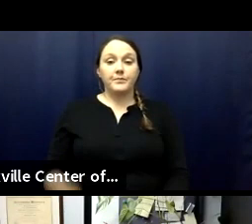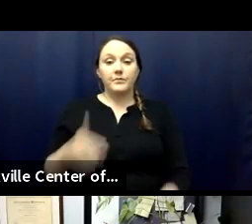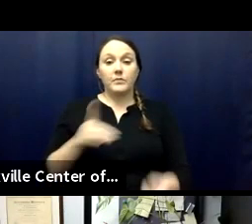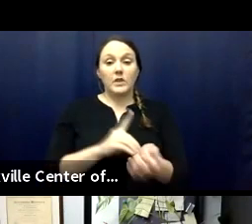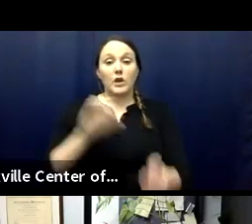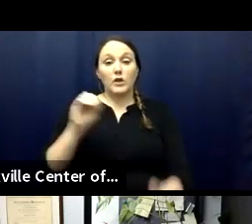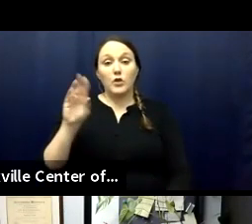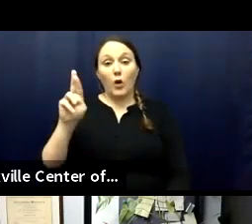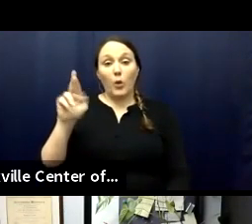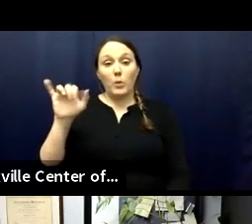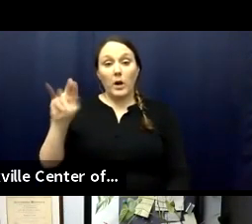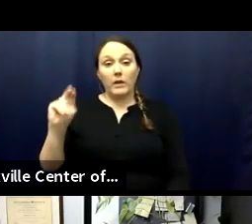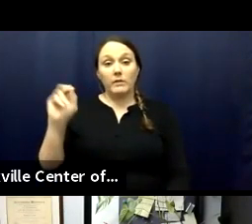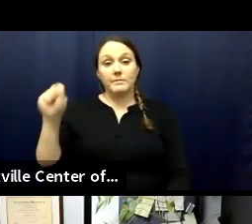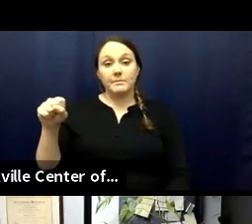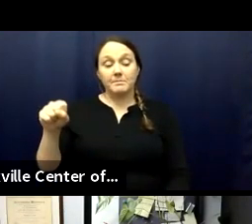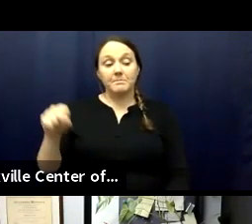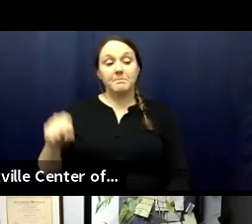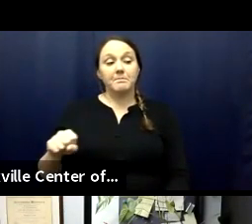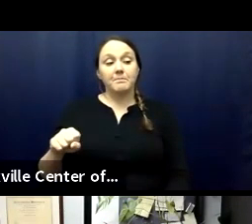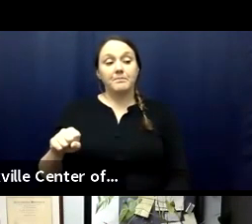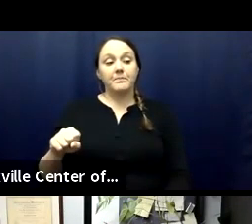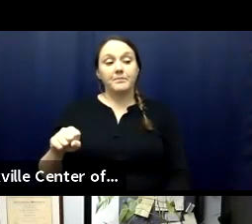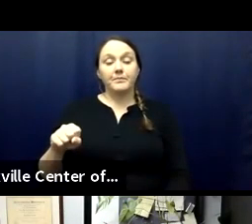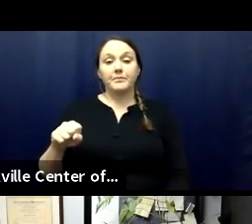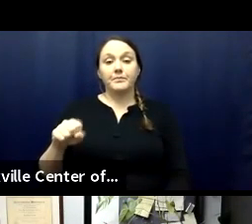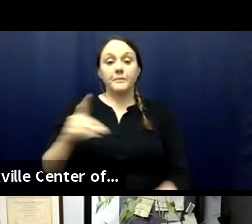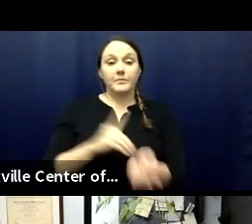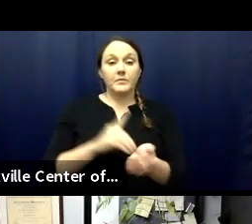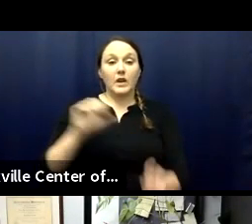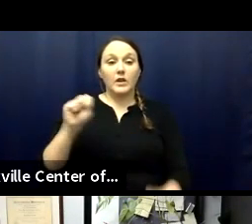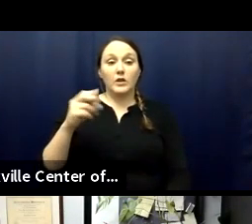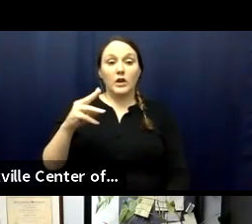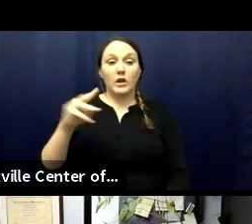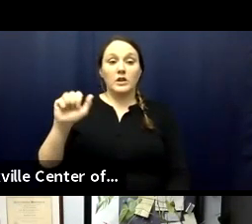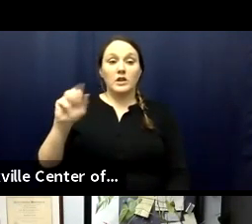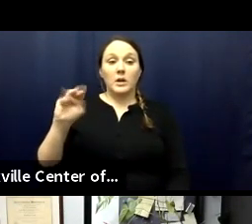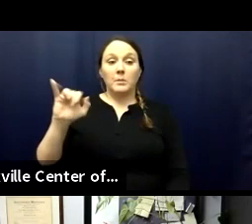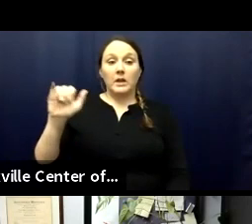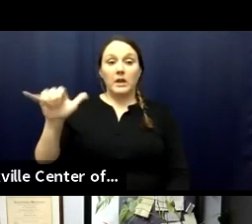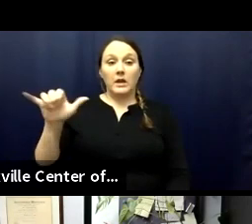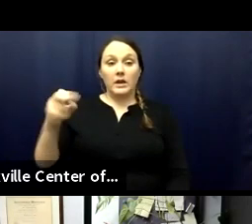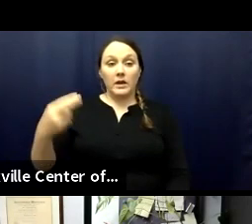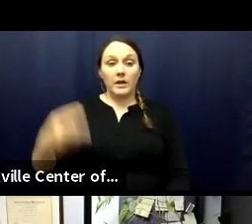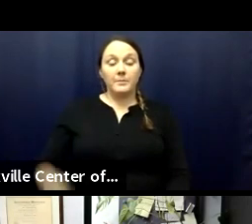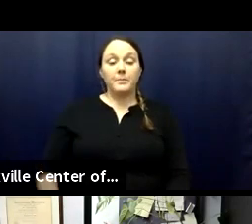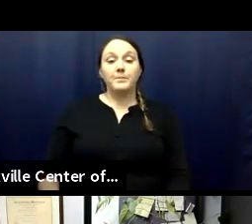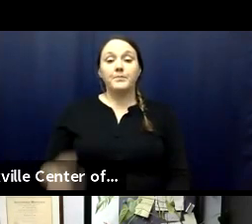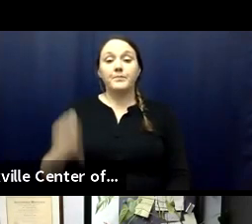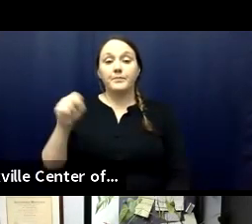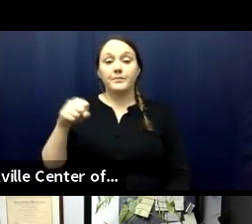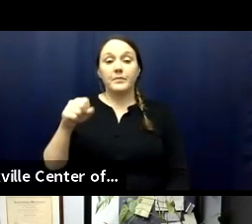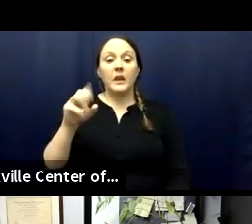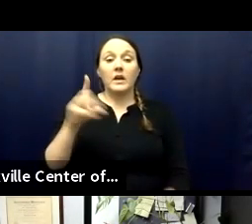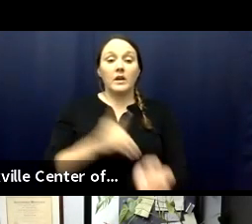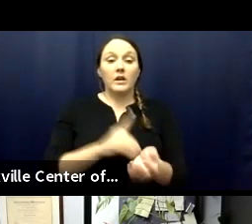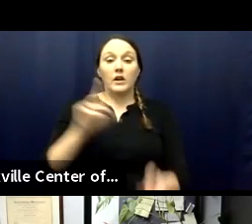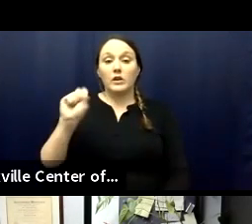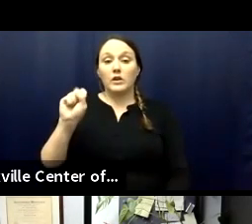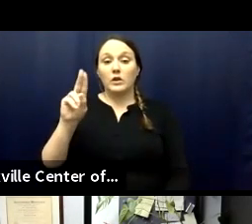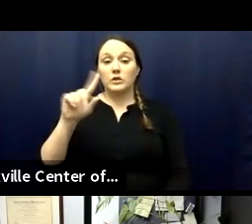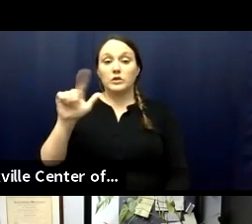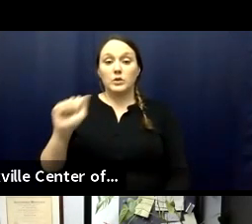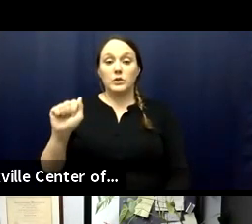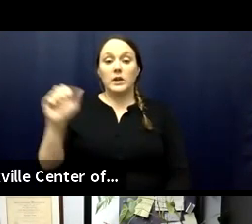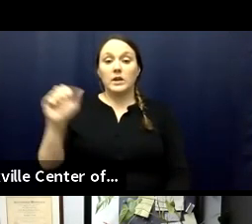Dr. O'Brien. Yes. Dr. Shamia. Yes. Dr. Souza.